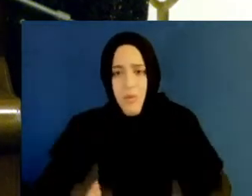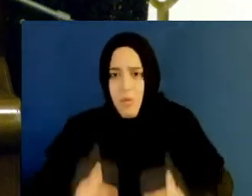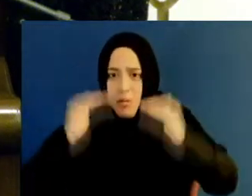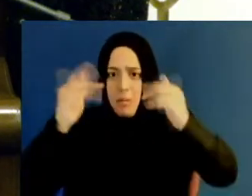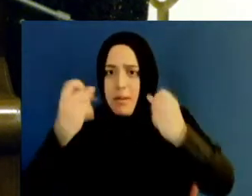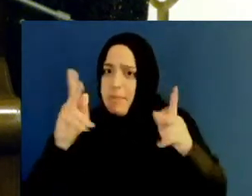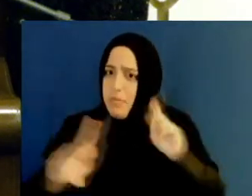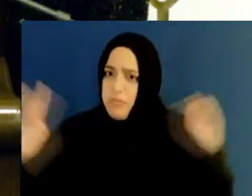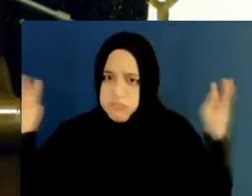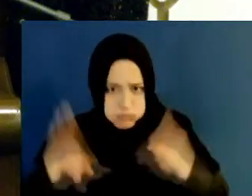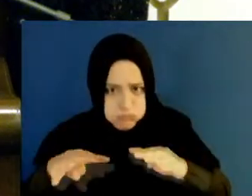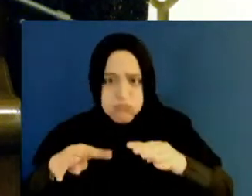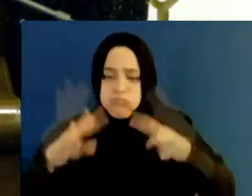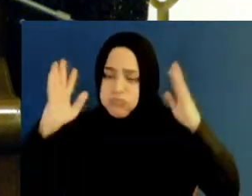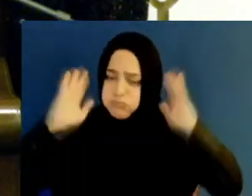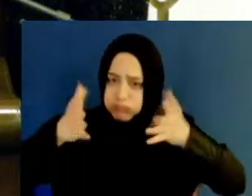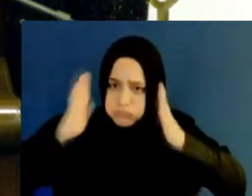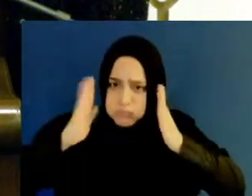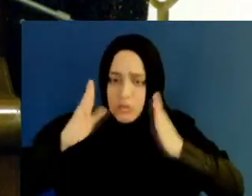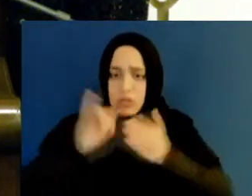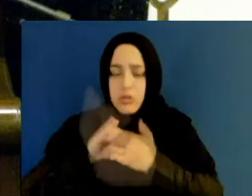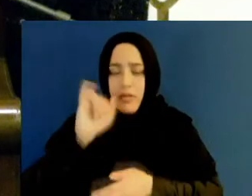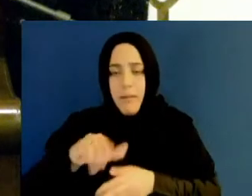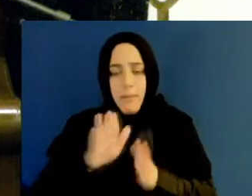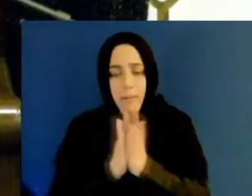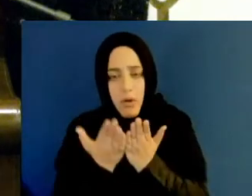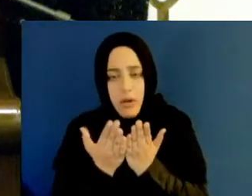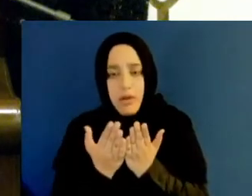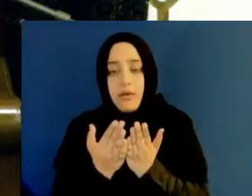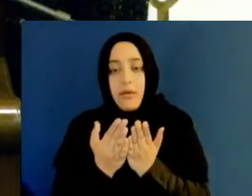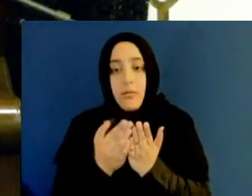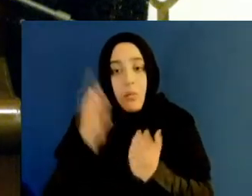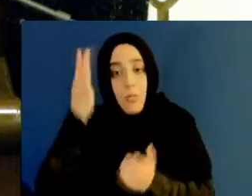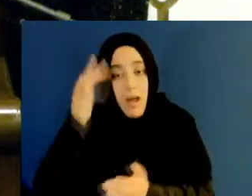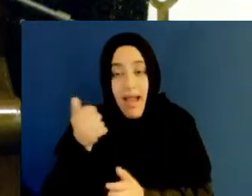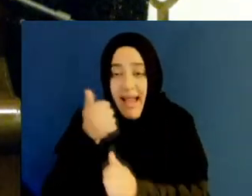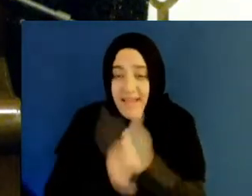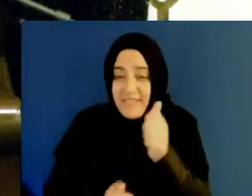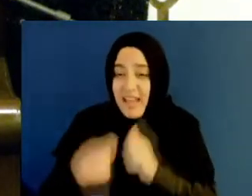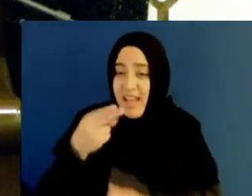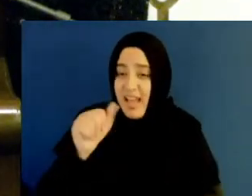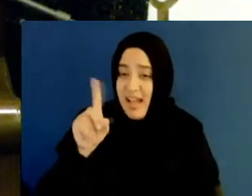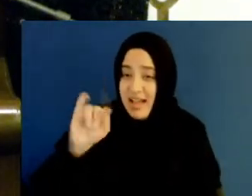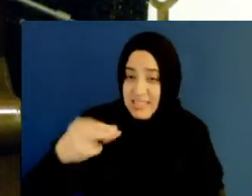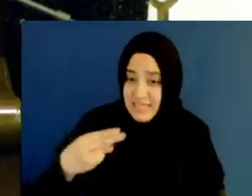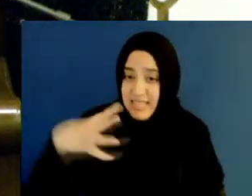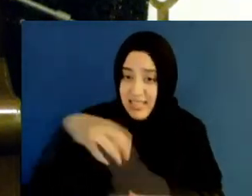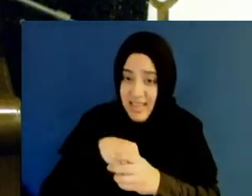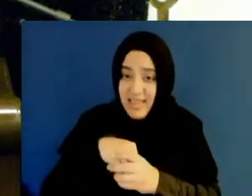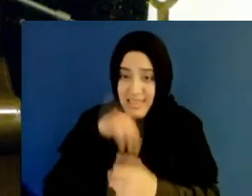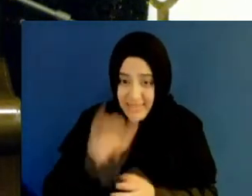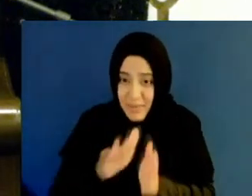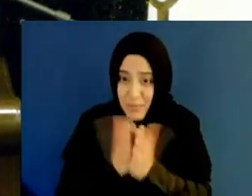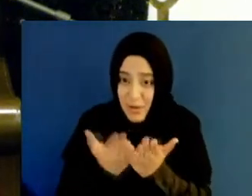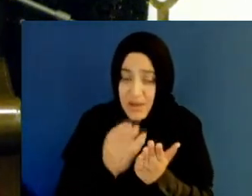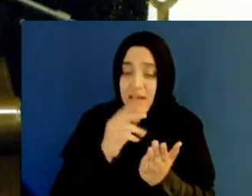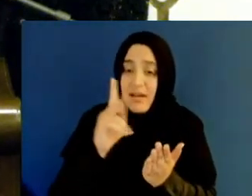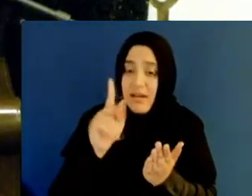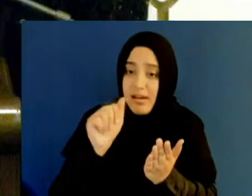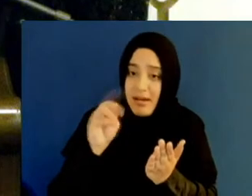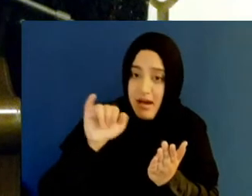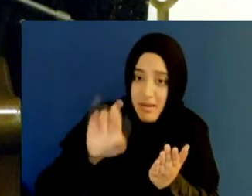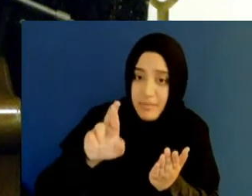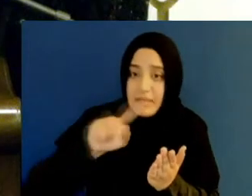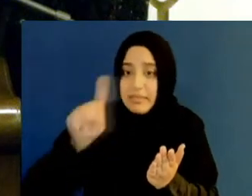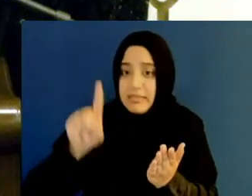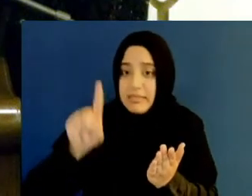to the chain of narrators for every hadith that is mentioned inside of Kamilu Ziyarat. You find him